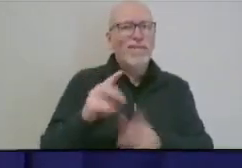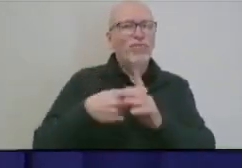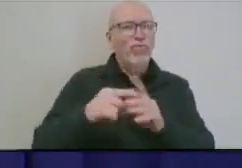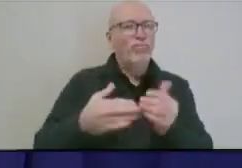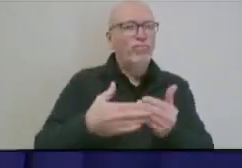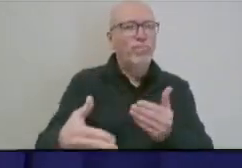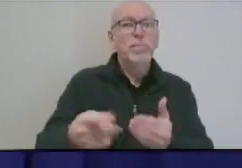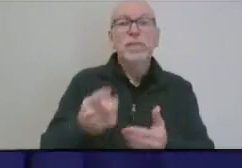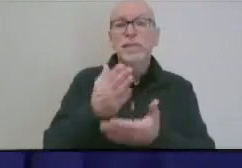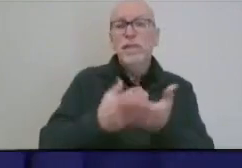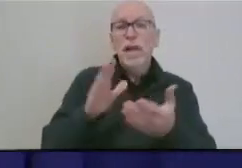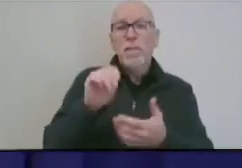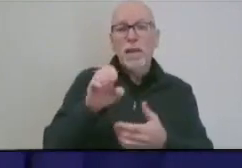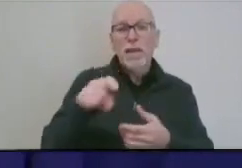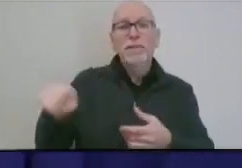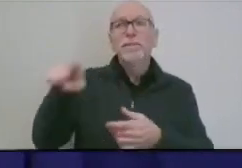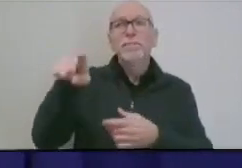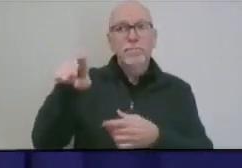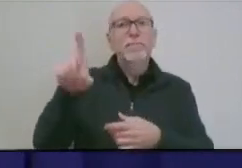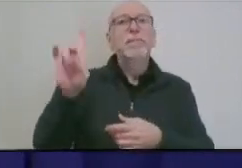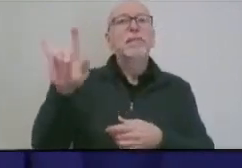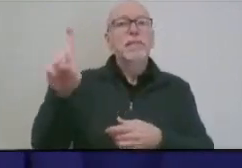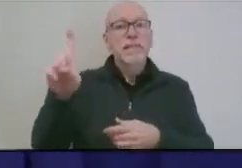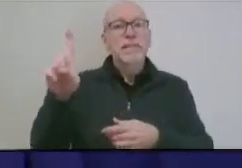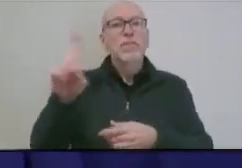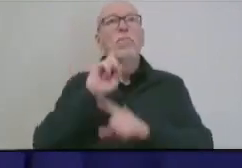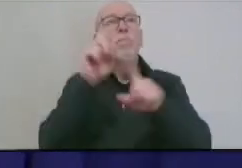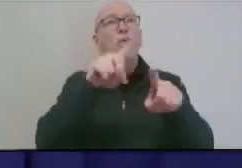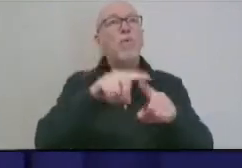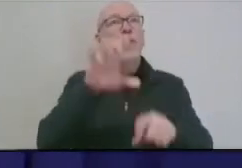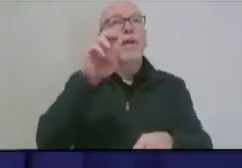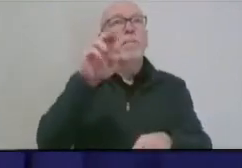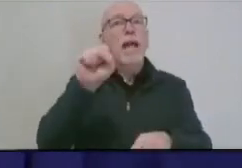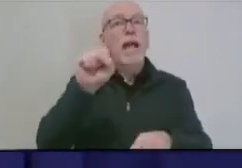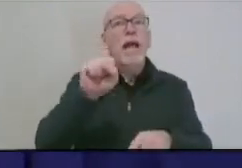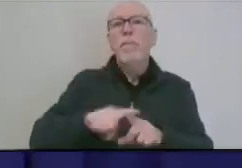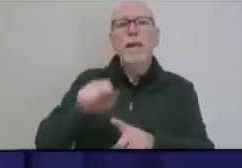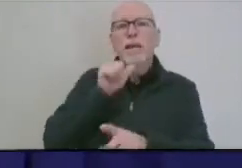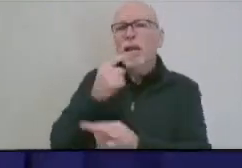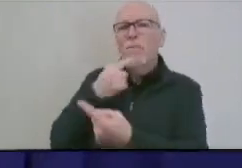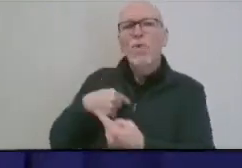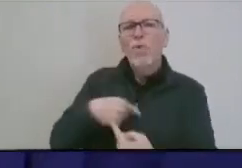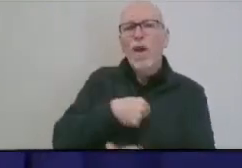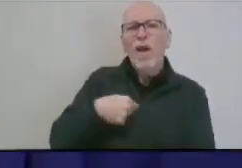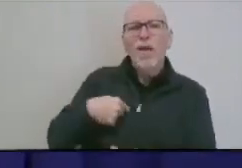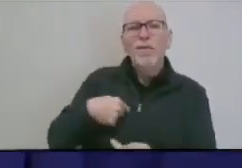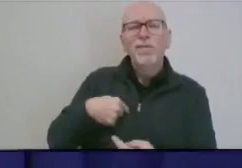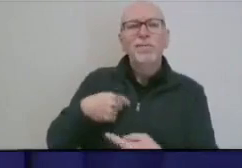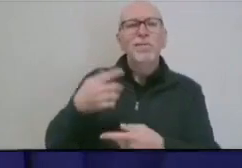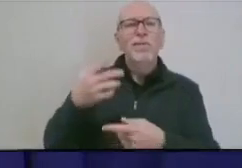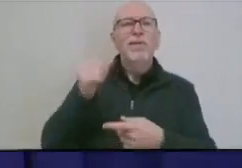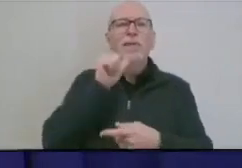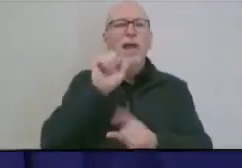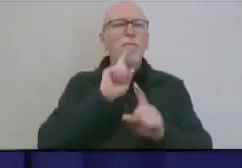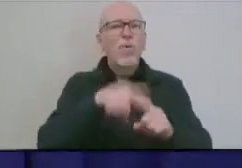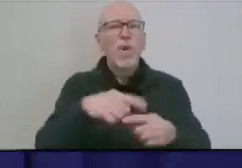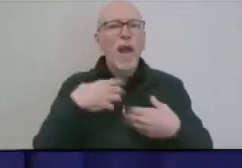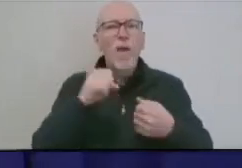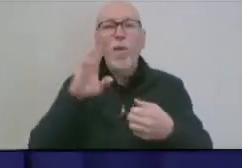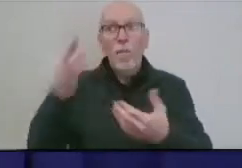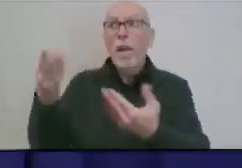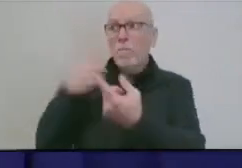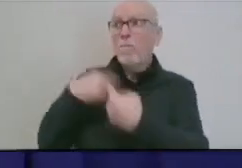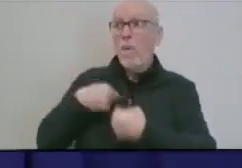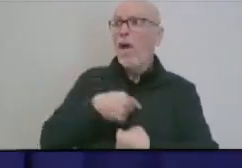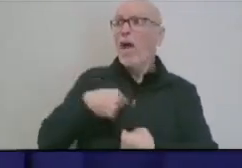it appears that some of these facilities were reporting to CMS, and maybe not to the state health department, or vice versa. Maybe they were